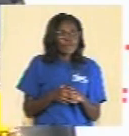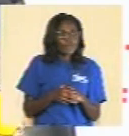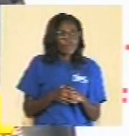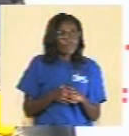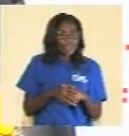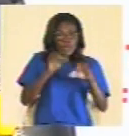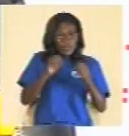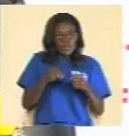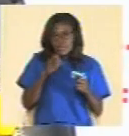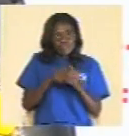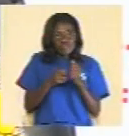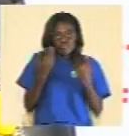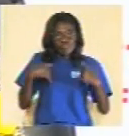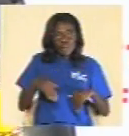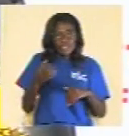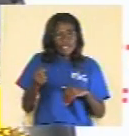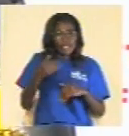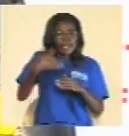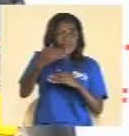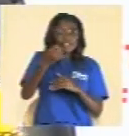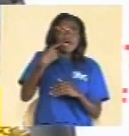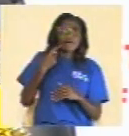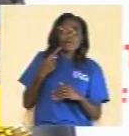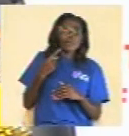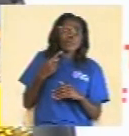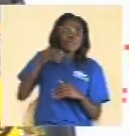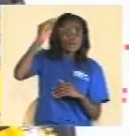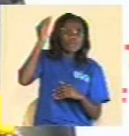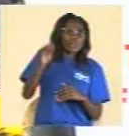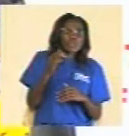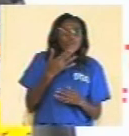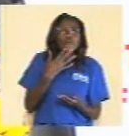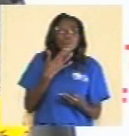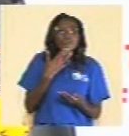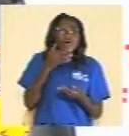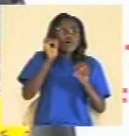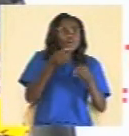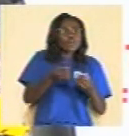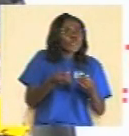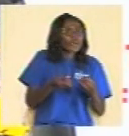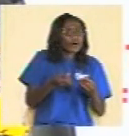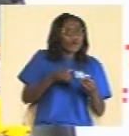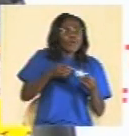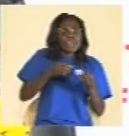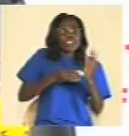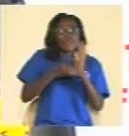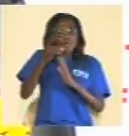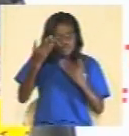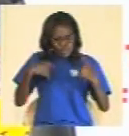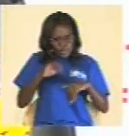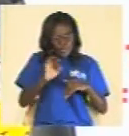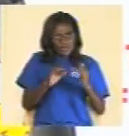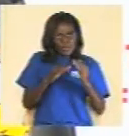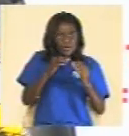there could be side effect. And we cannot predict who is going to get side effect from leprosy